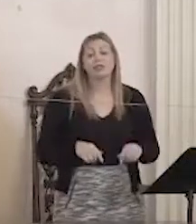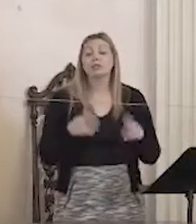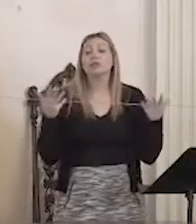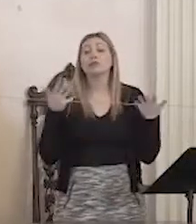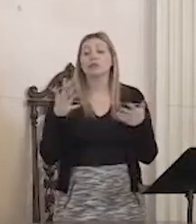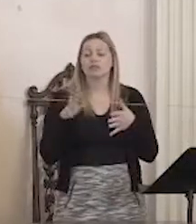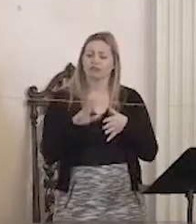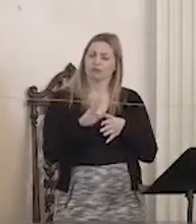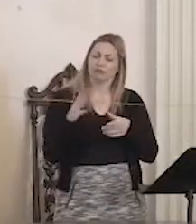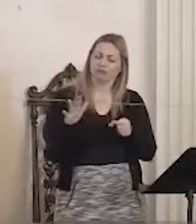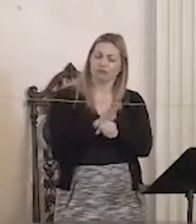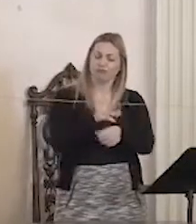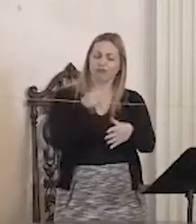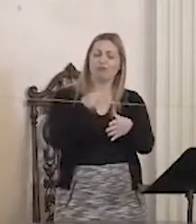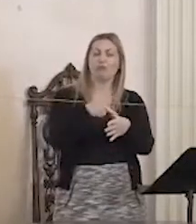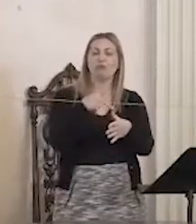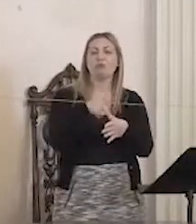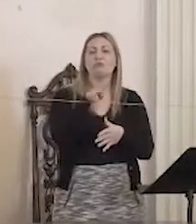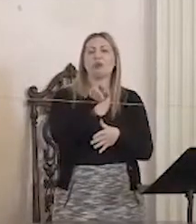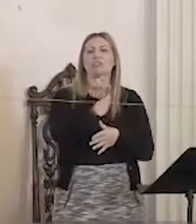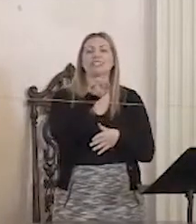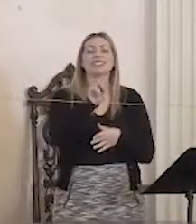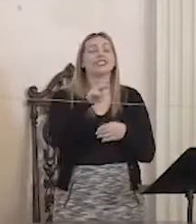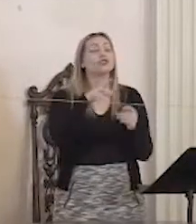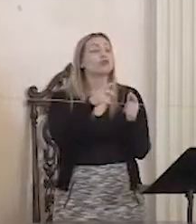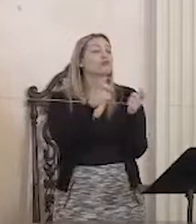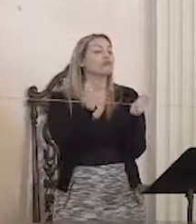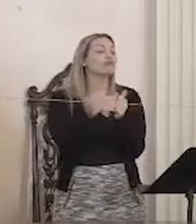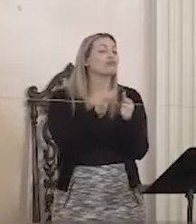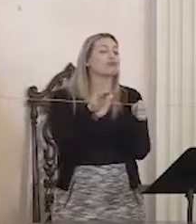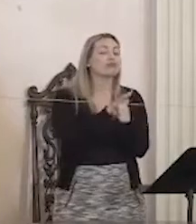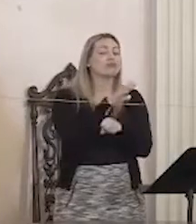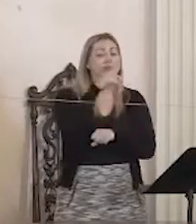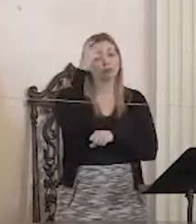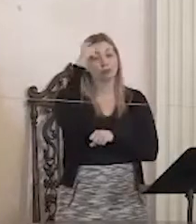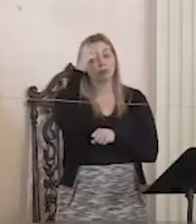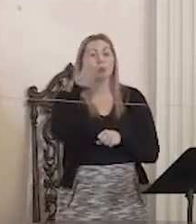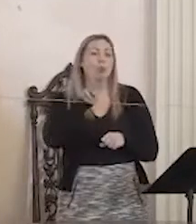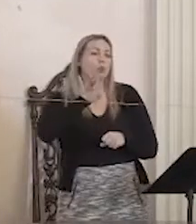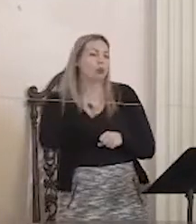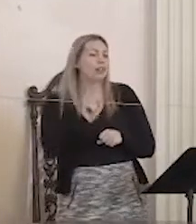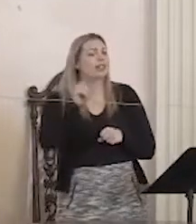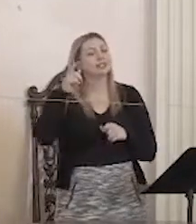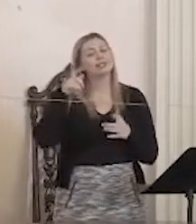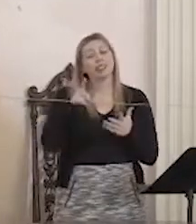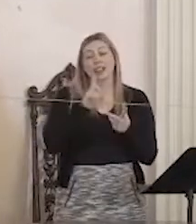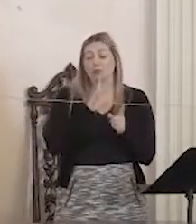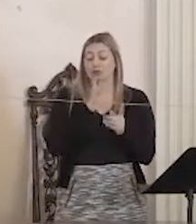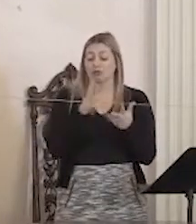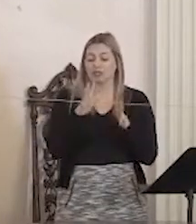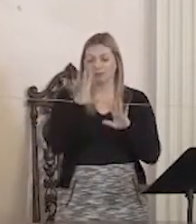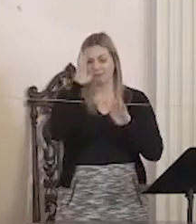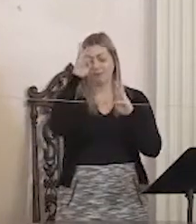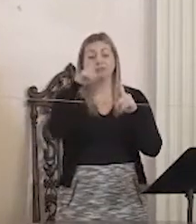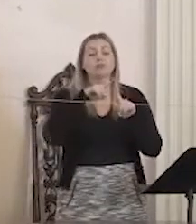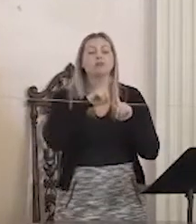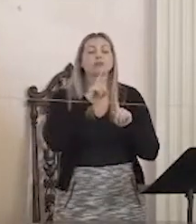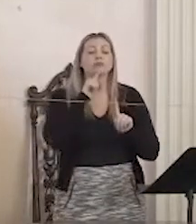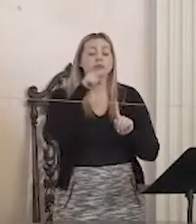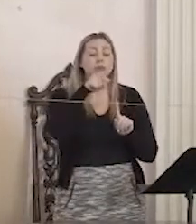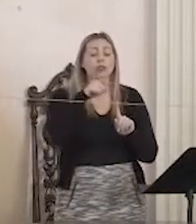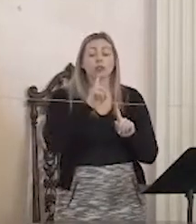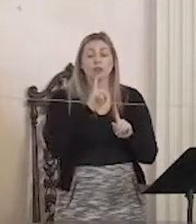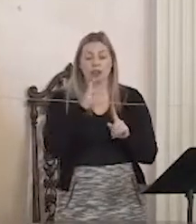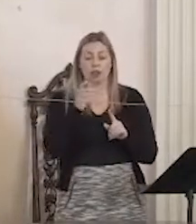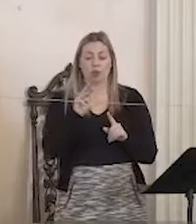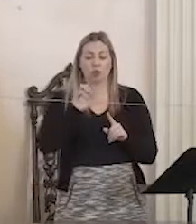are protein-rich with wit, wisdom, sincerity, and invective. His preaching has made